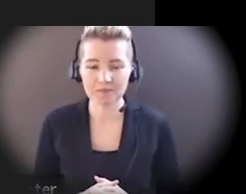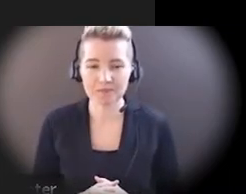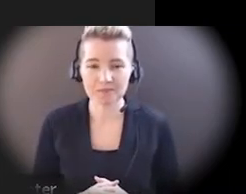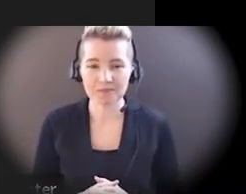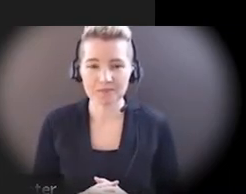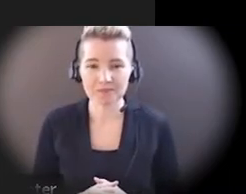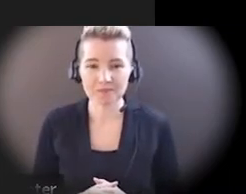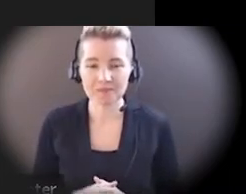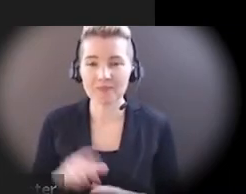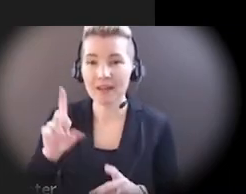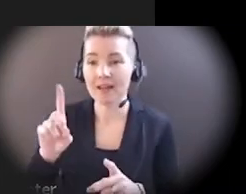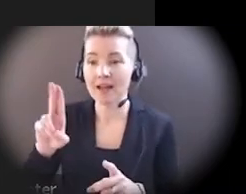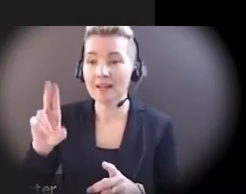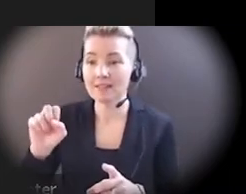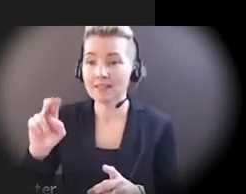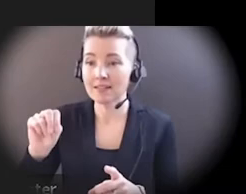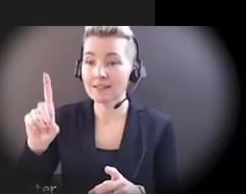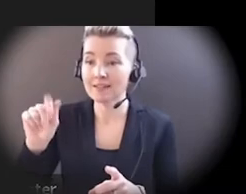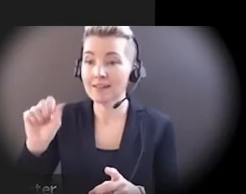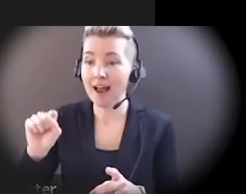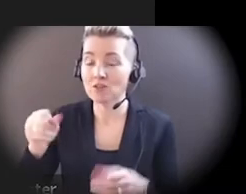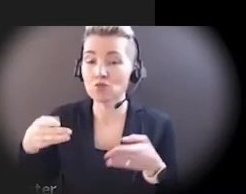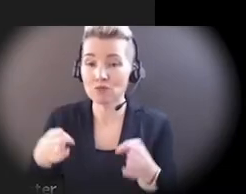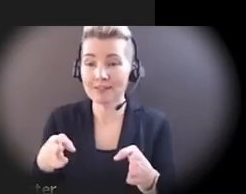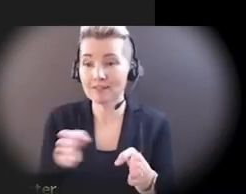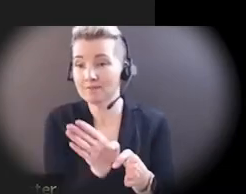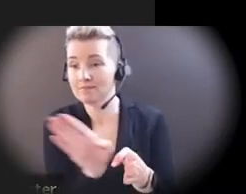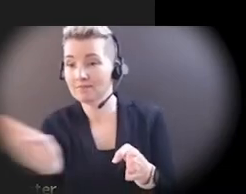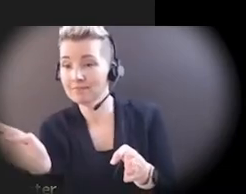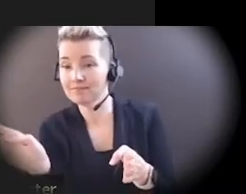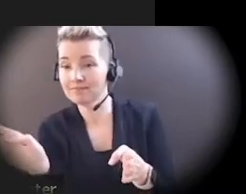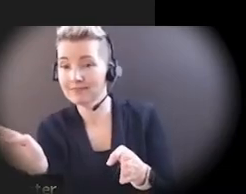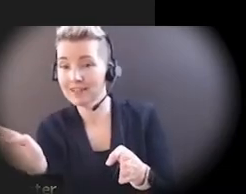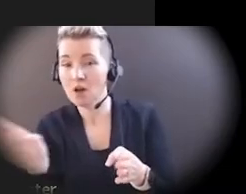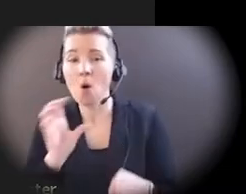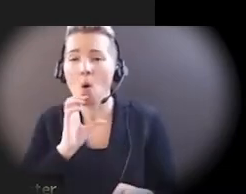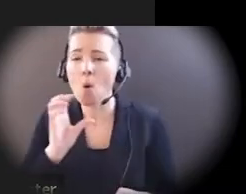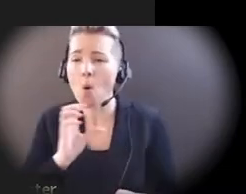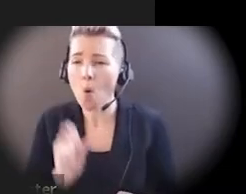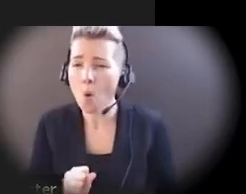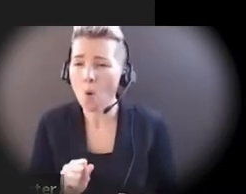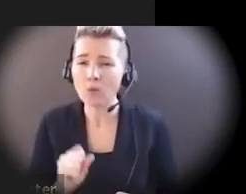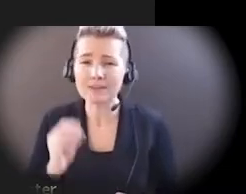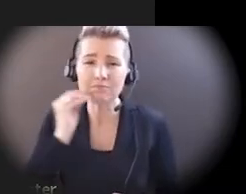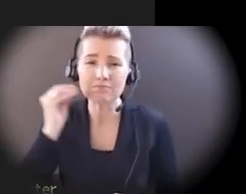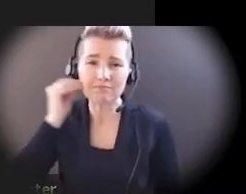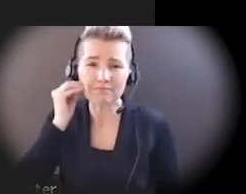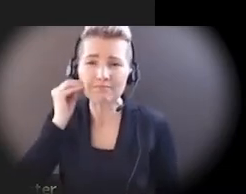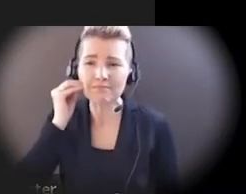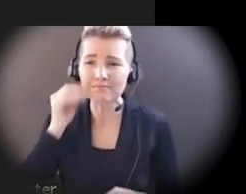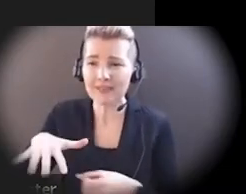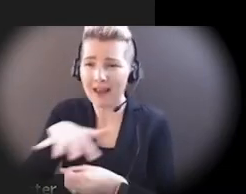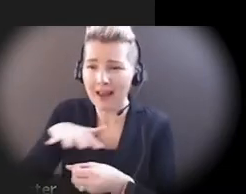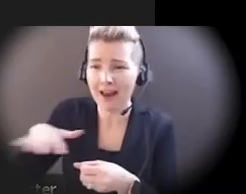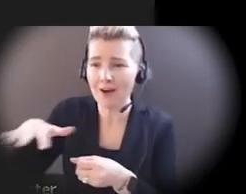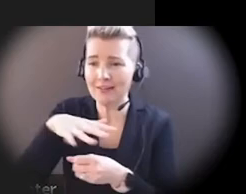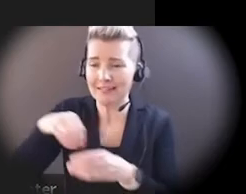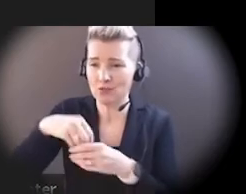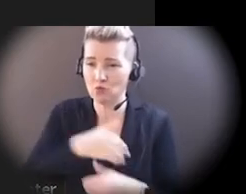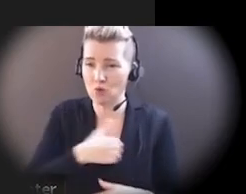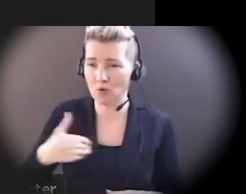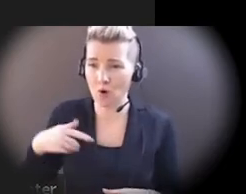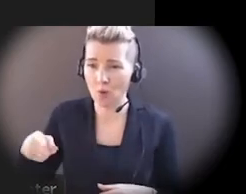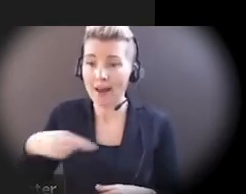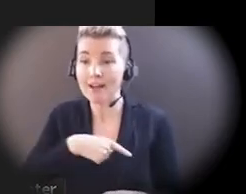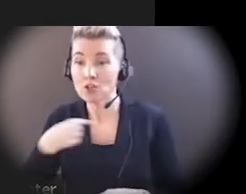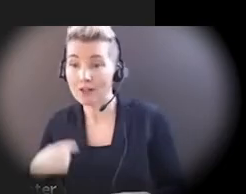Off the Dundas Strip on the side streets exist some of the oldest residential sections in the city. Here, Chinese and non-Chinese